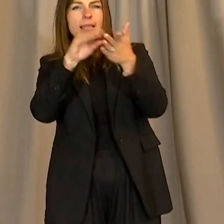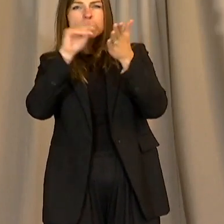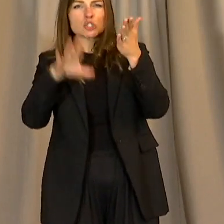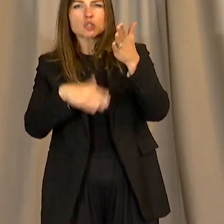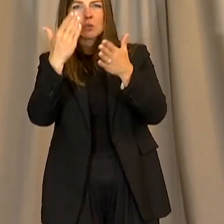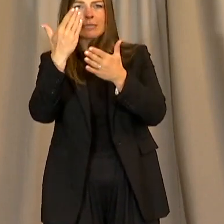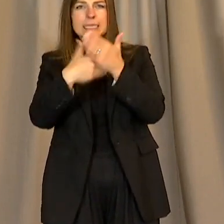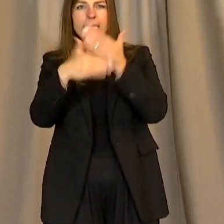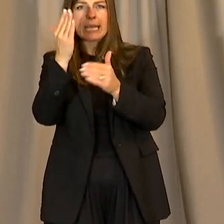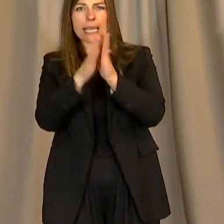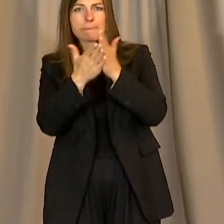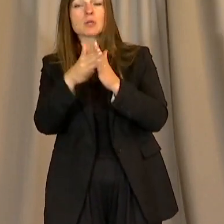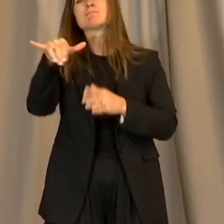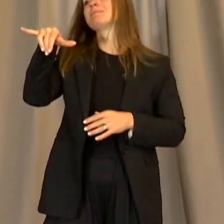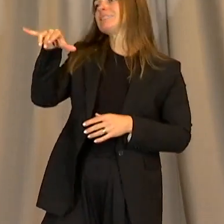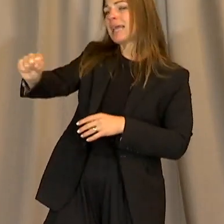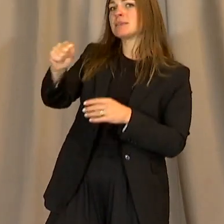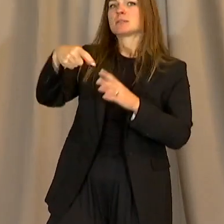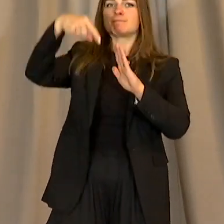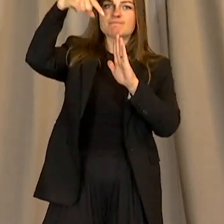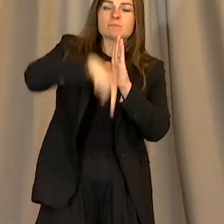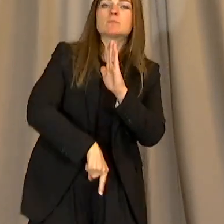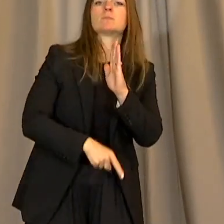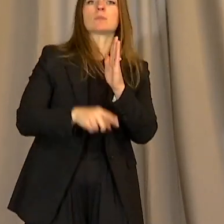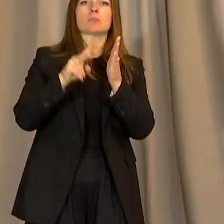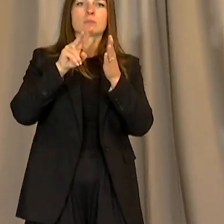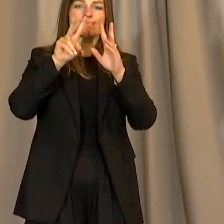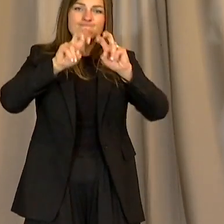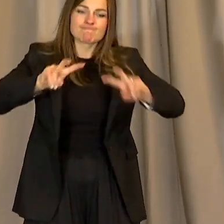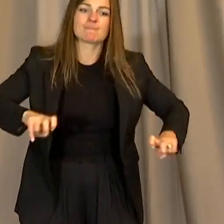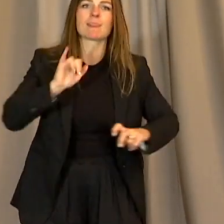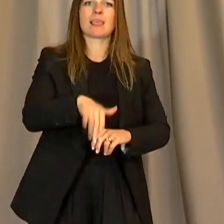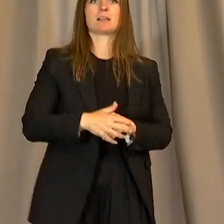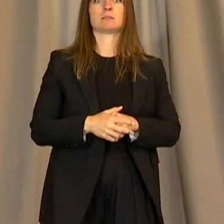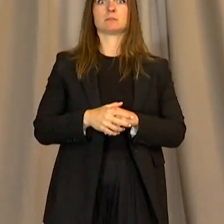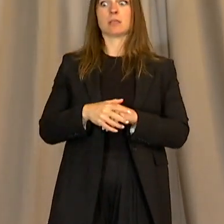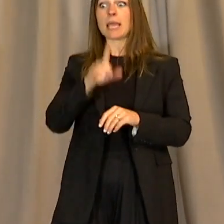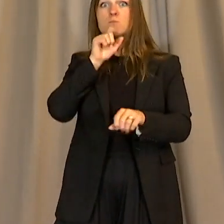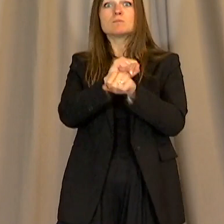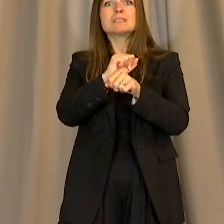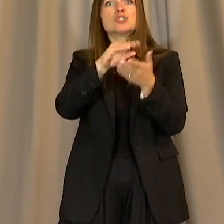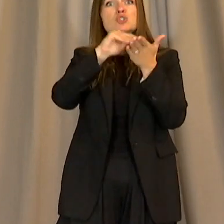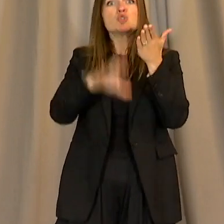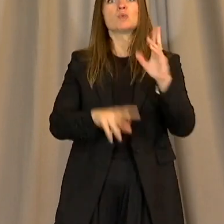Yeah, go through that. And go through it with students.